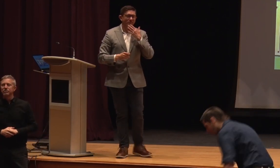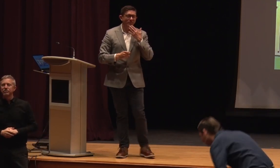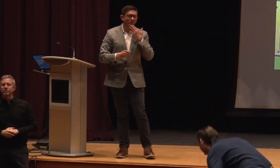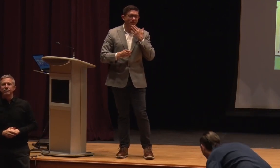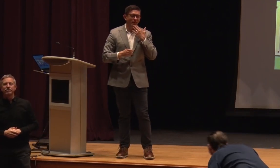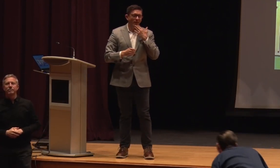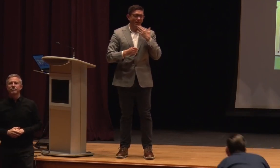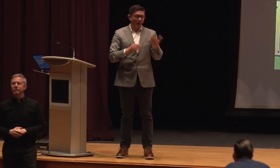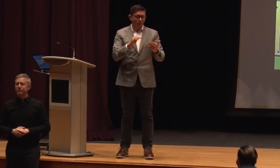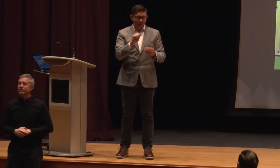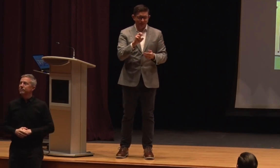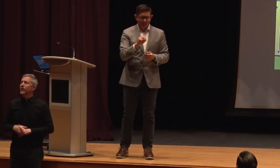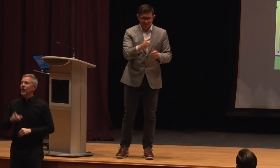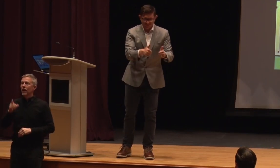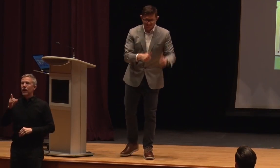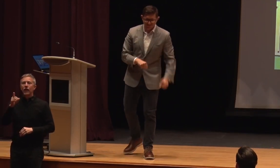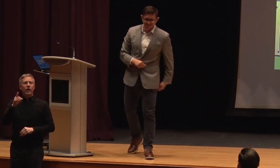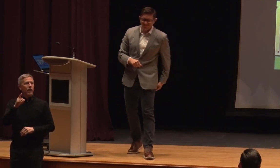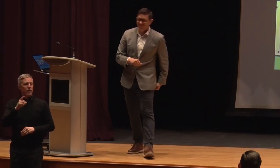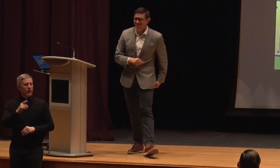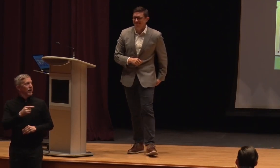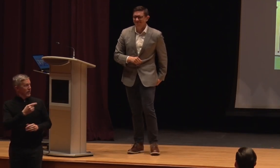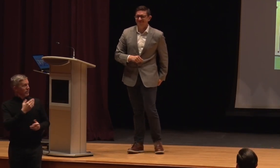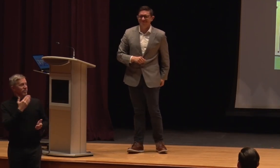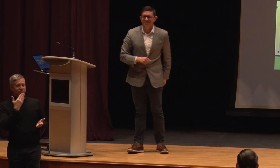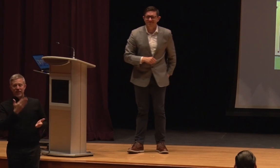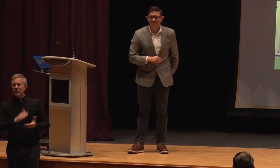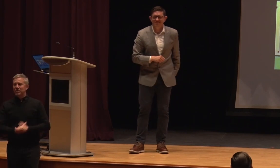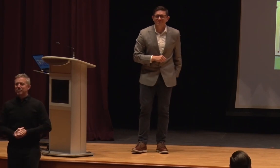Certainly. Great, thank you. So, thank you, Mason.